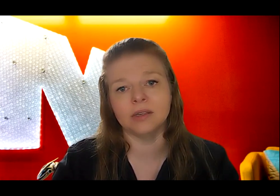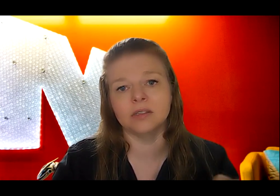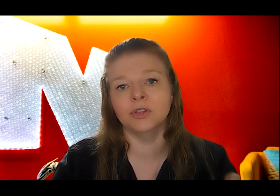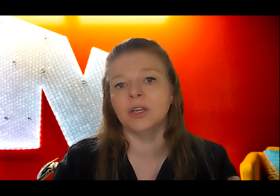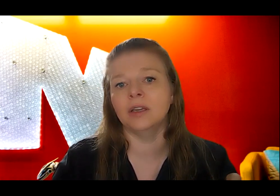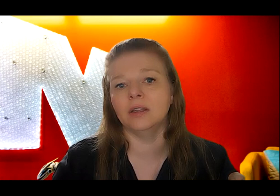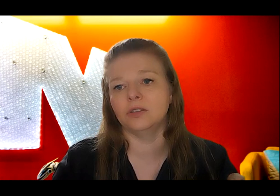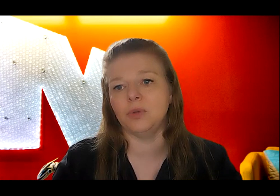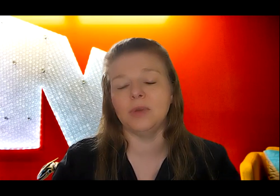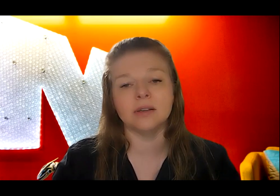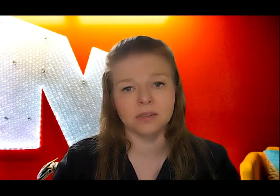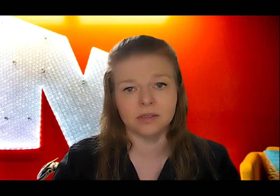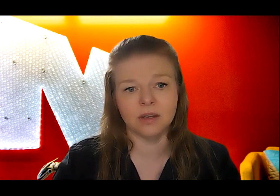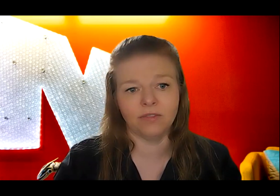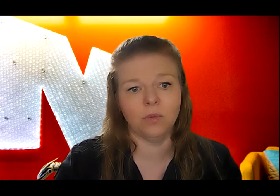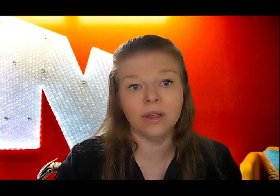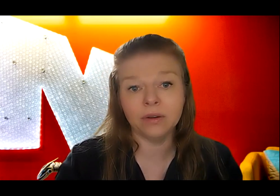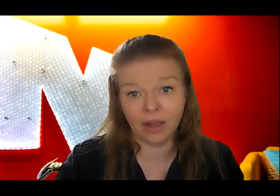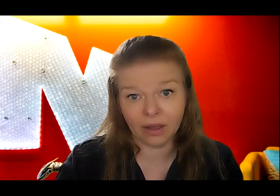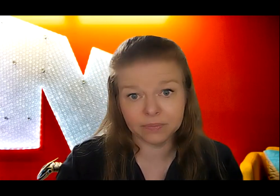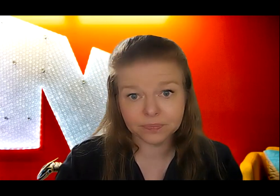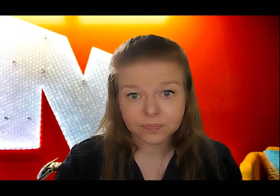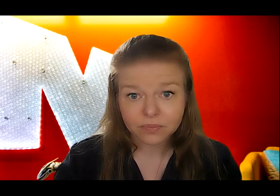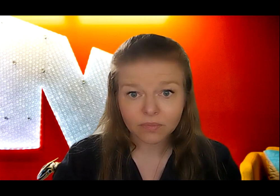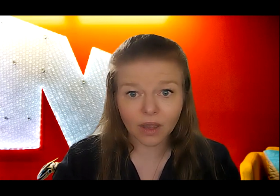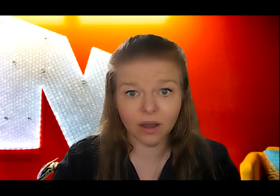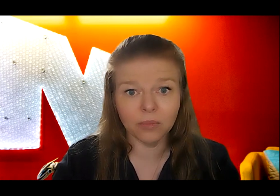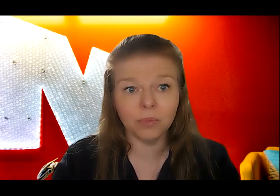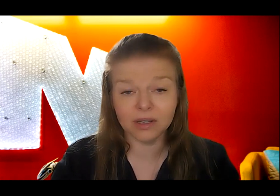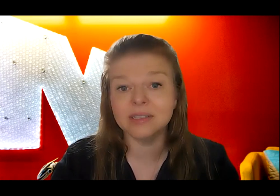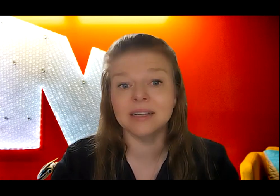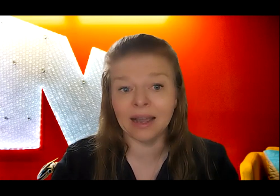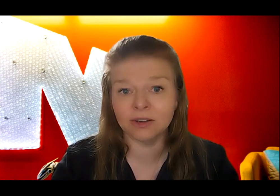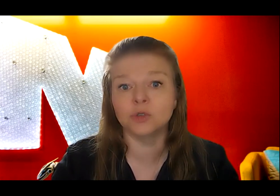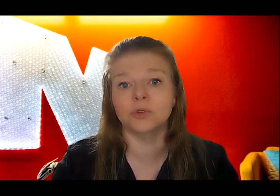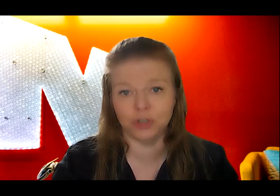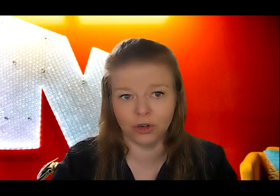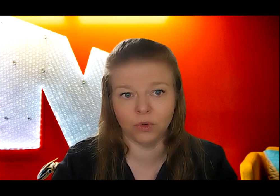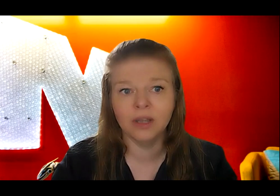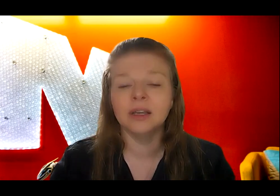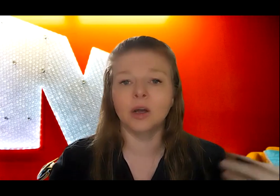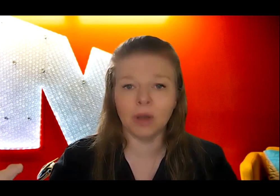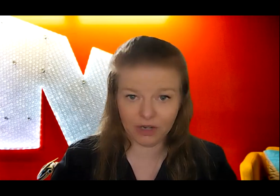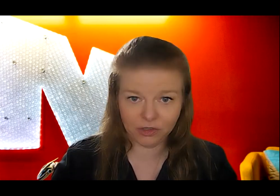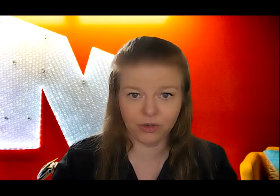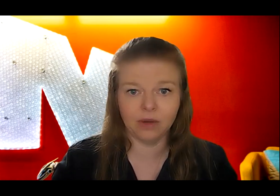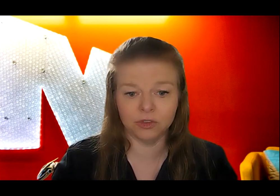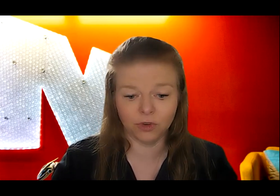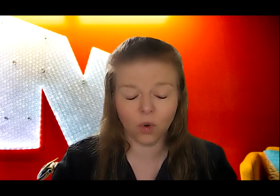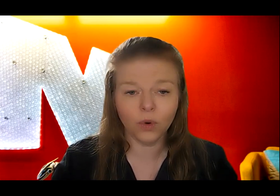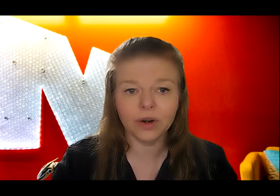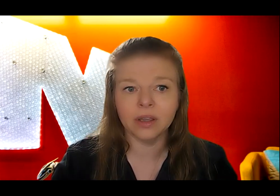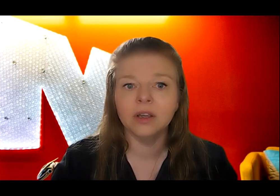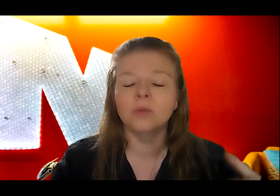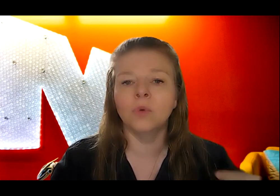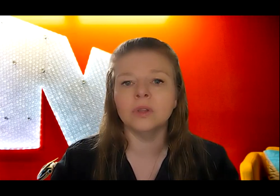in the process of looking to PBS to see if they will air that. Um, because it's an actual show about history that was